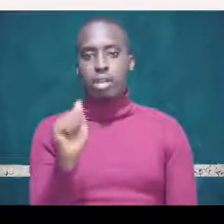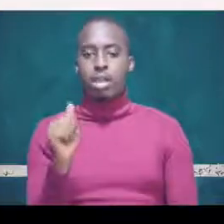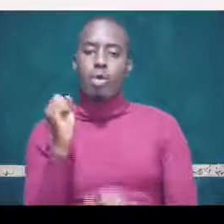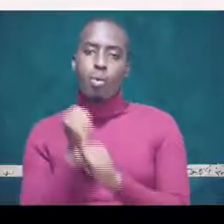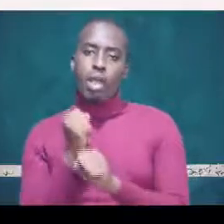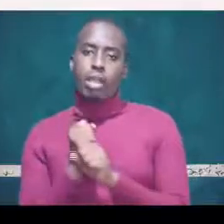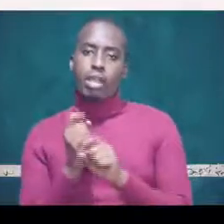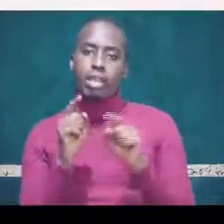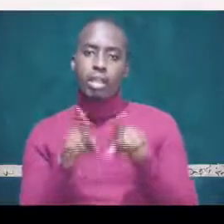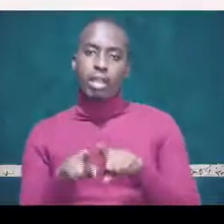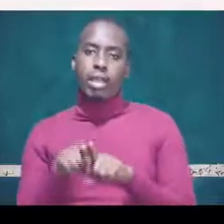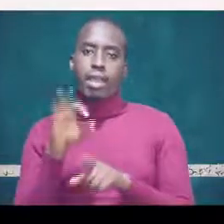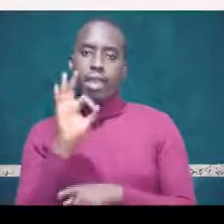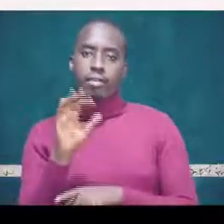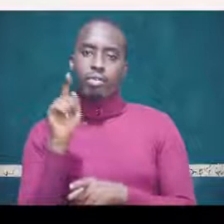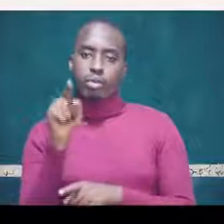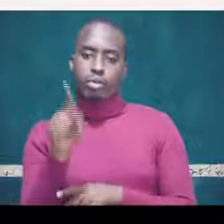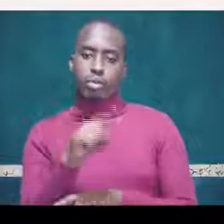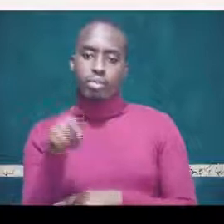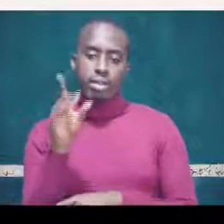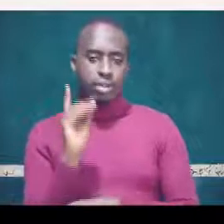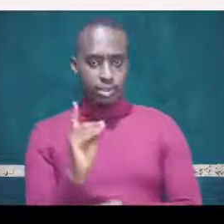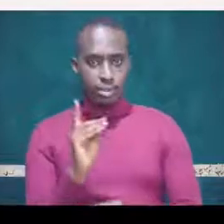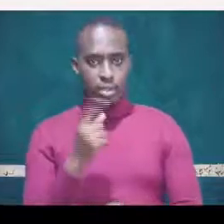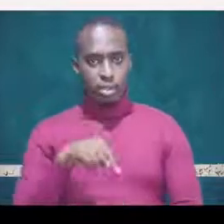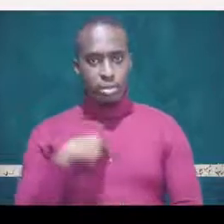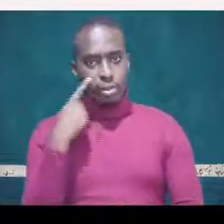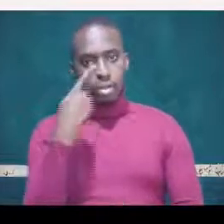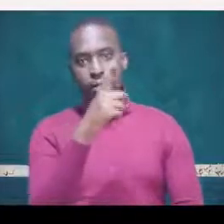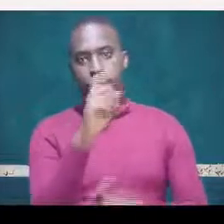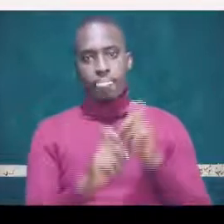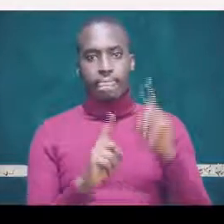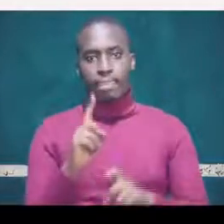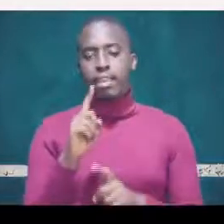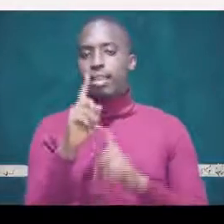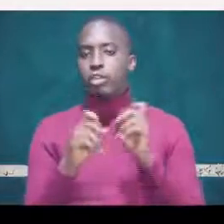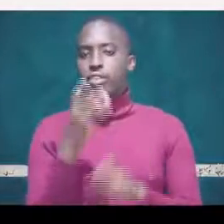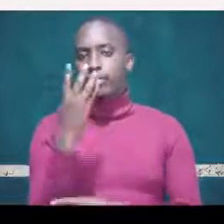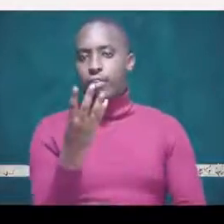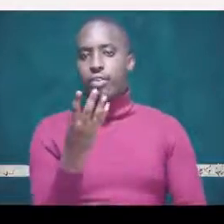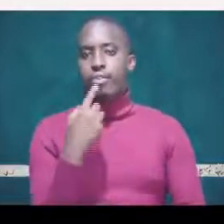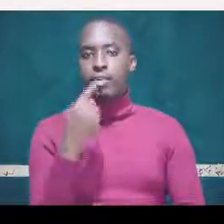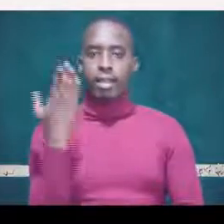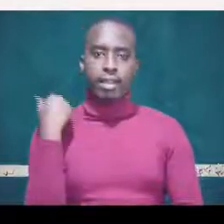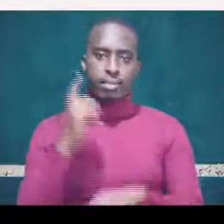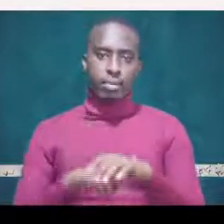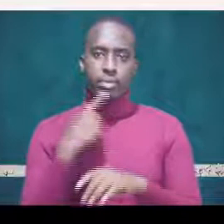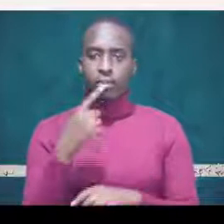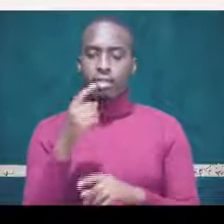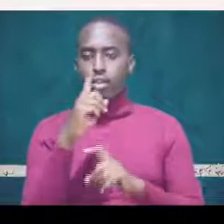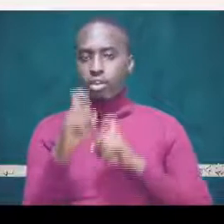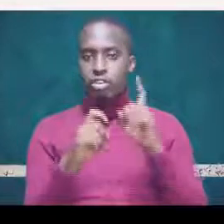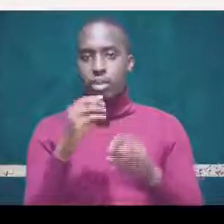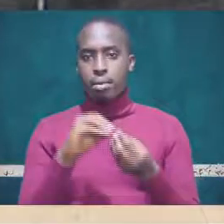to force times distance. So let's look at that question. It is question 4. Last time we stopped at question number